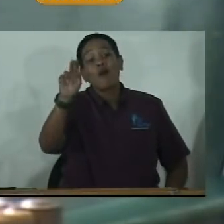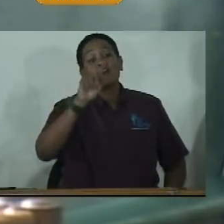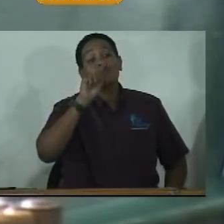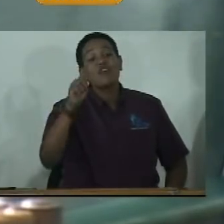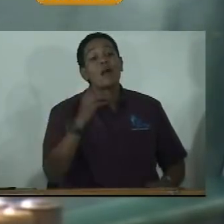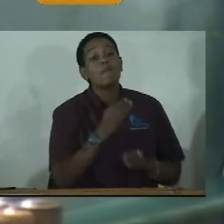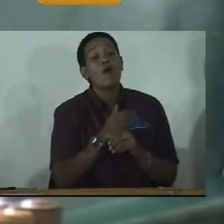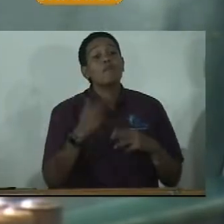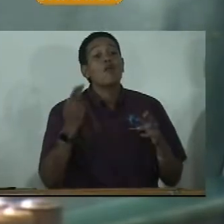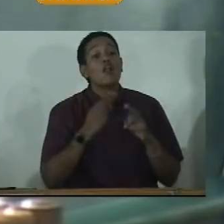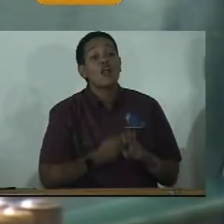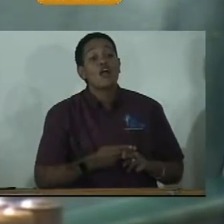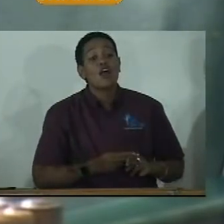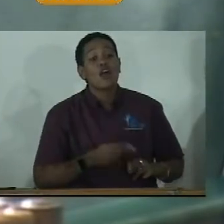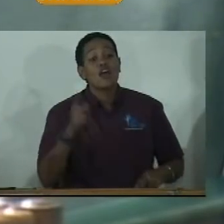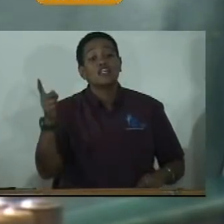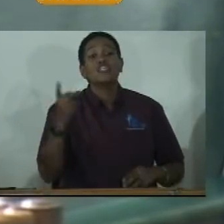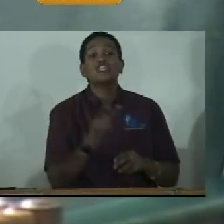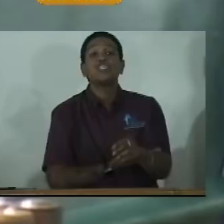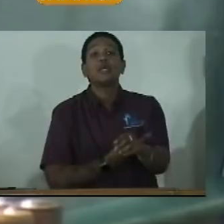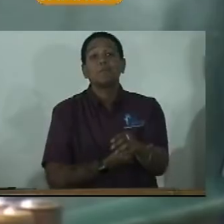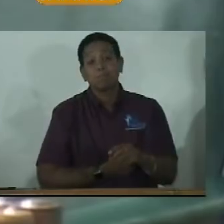properly termed mutton, because that is sheep.